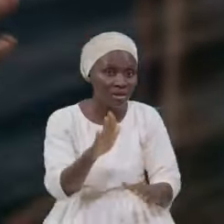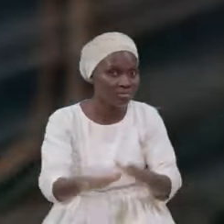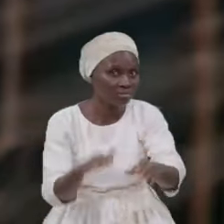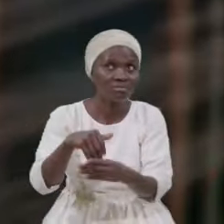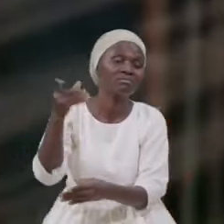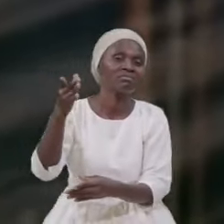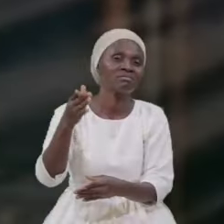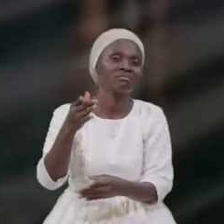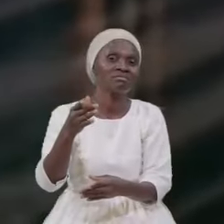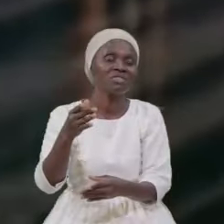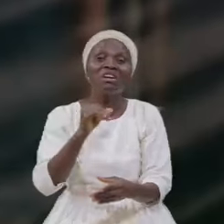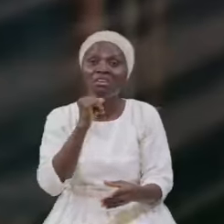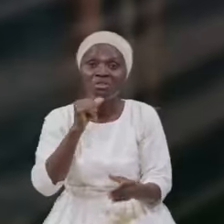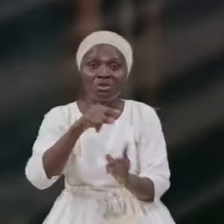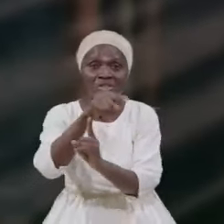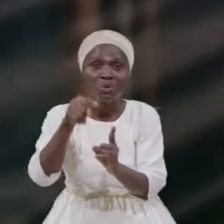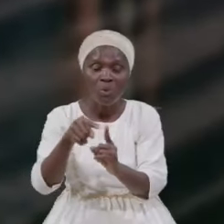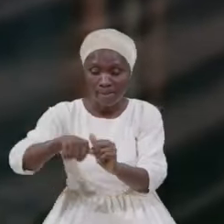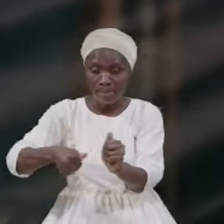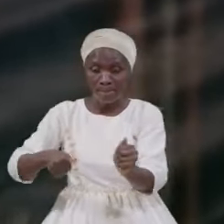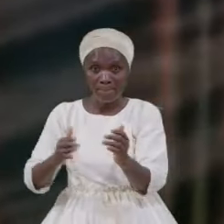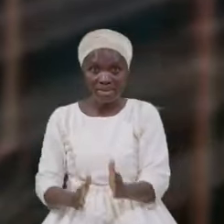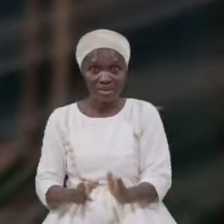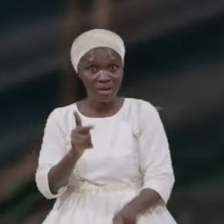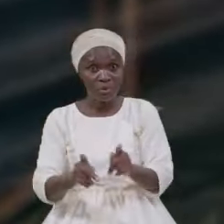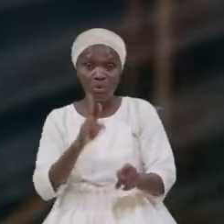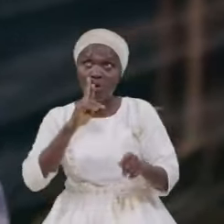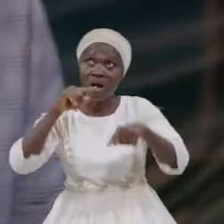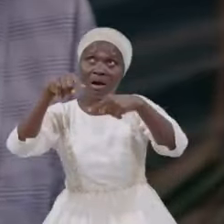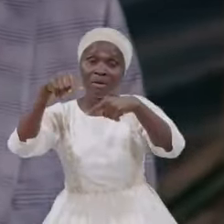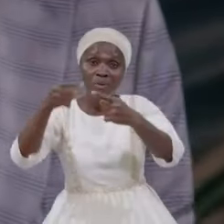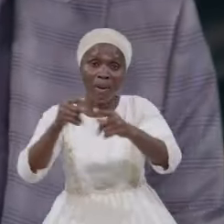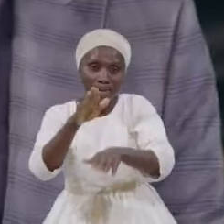in. When the saints are marching in, thank God,